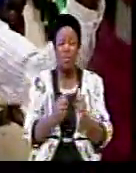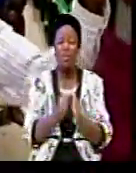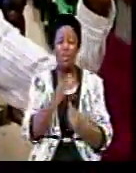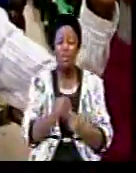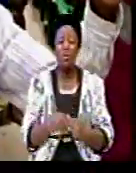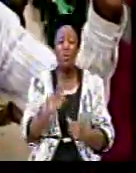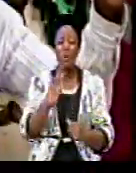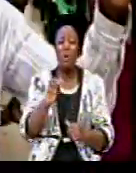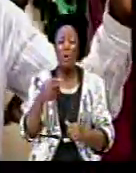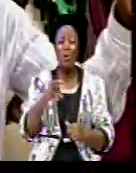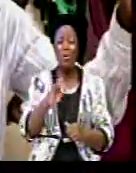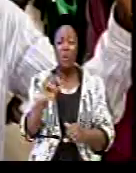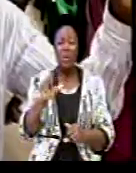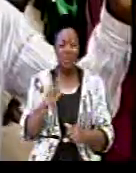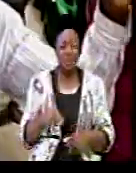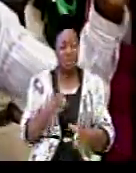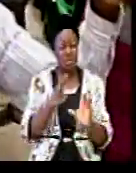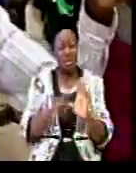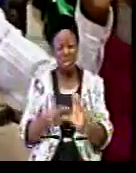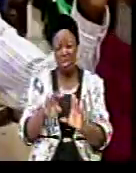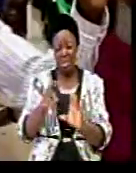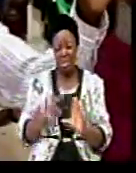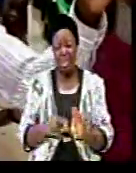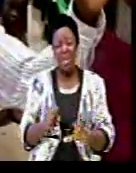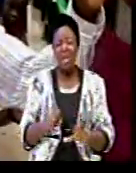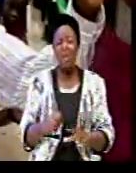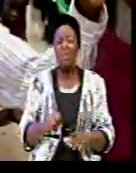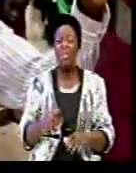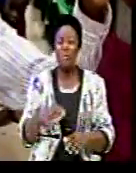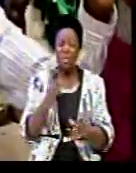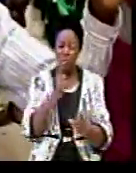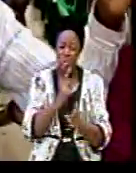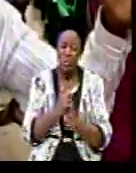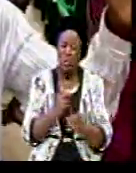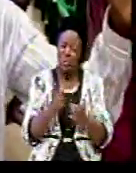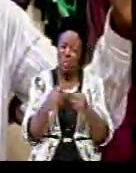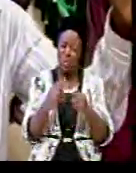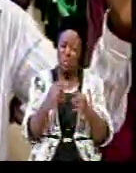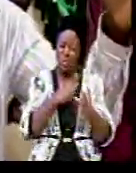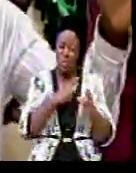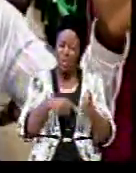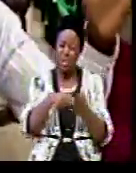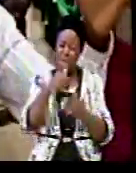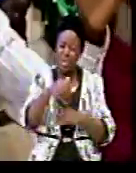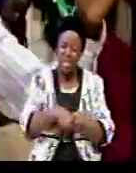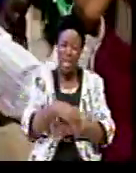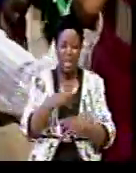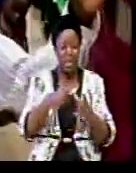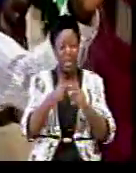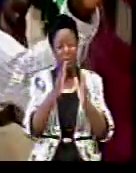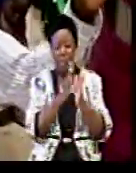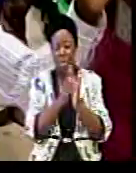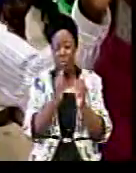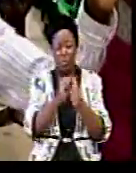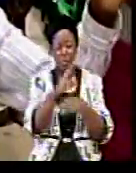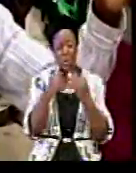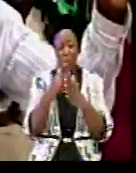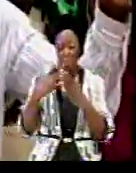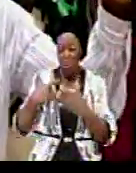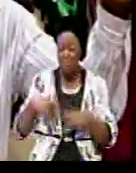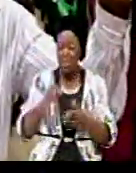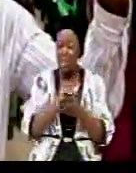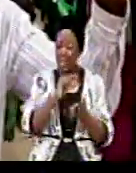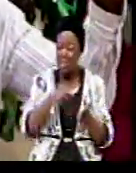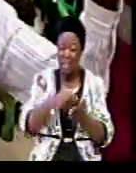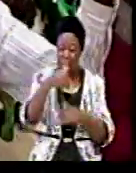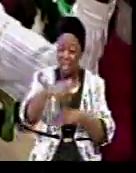them? In all the location. Everywhere you are. This is the time to